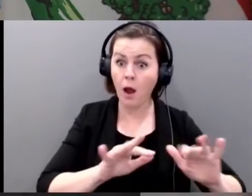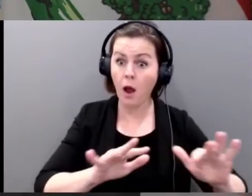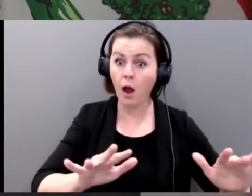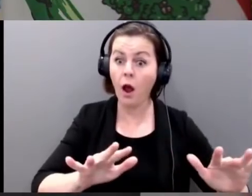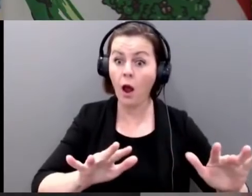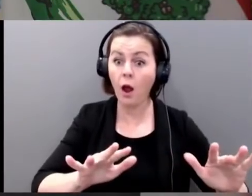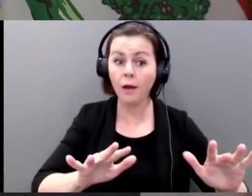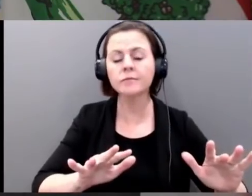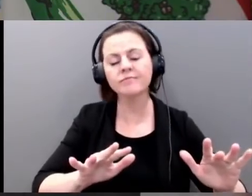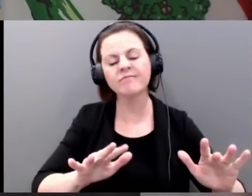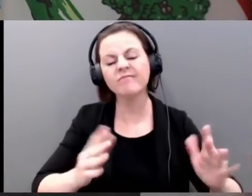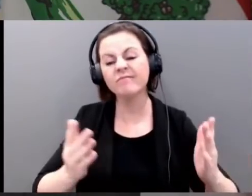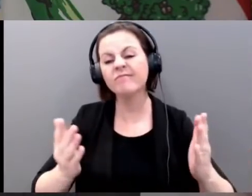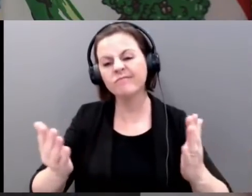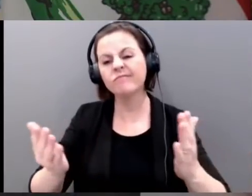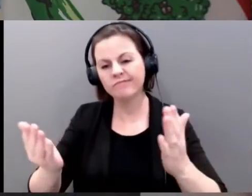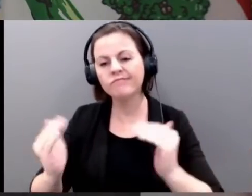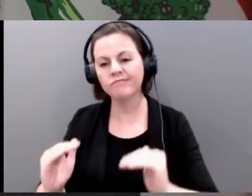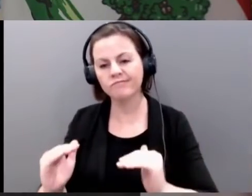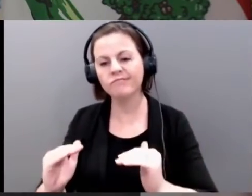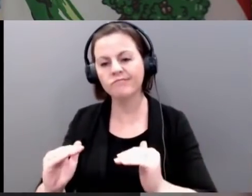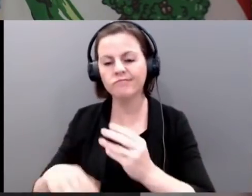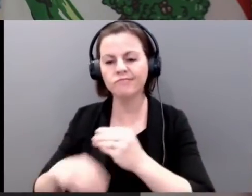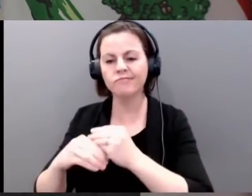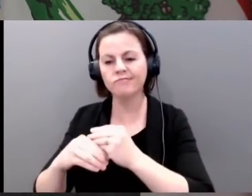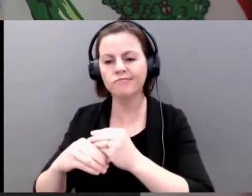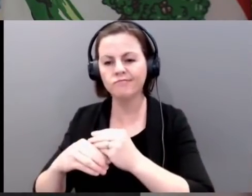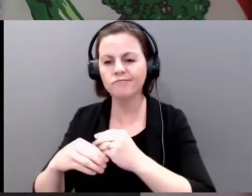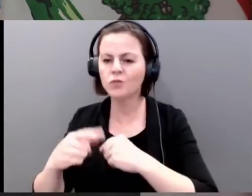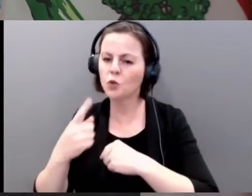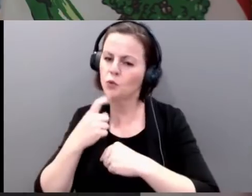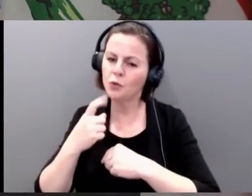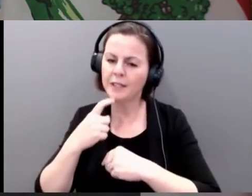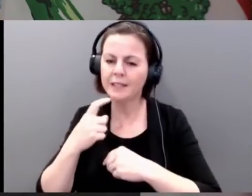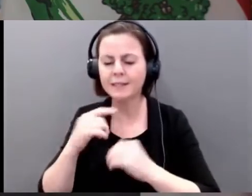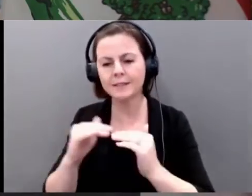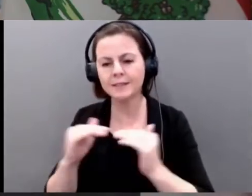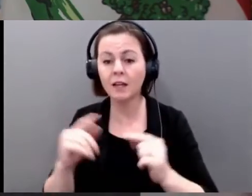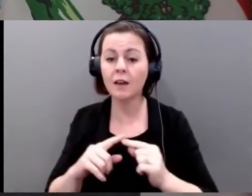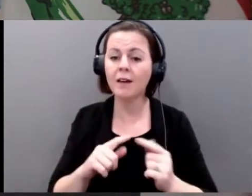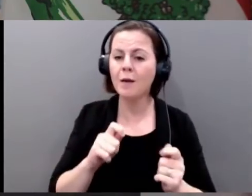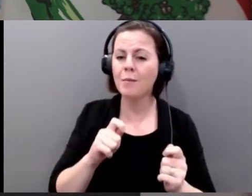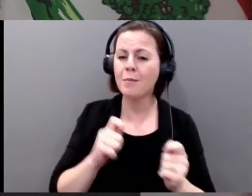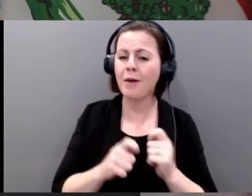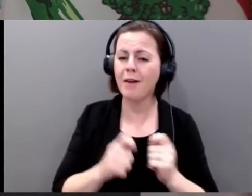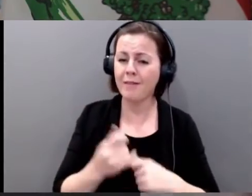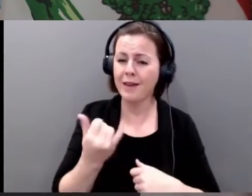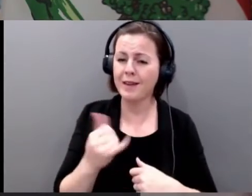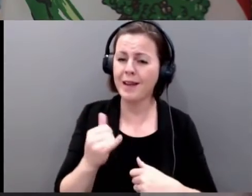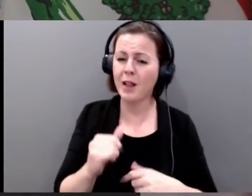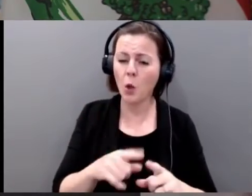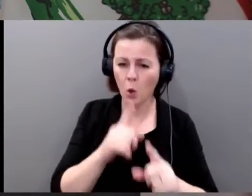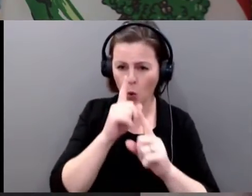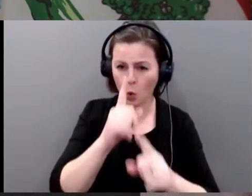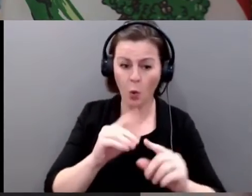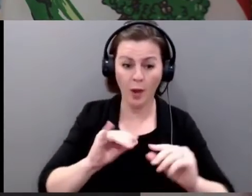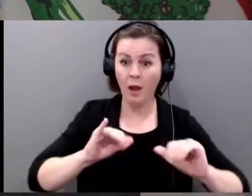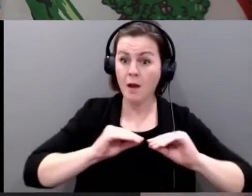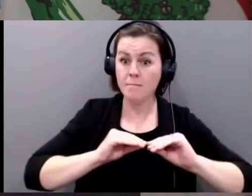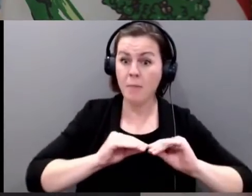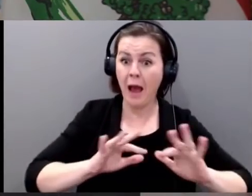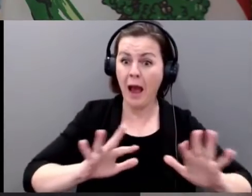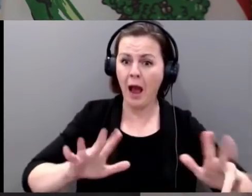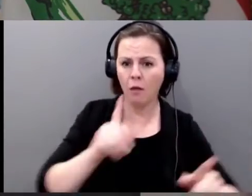step. The modified yellow is really an attempt to sort of break the circuit here, and